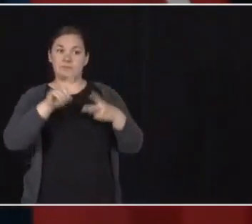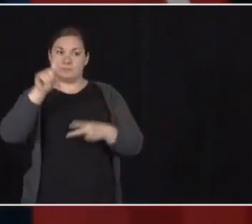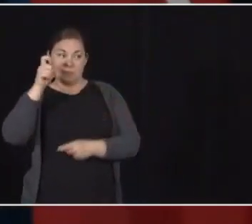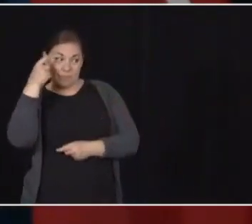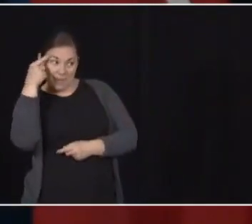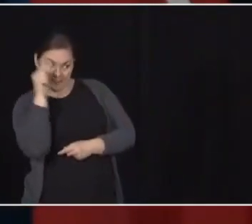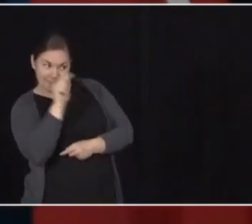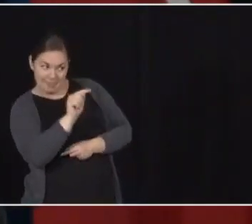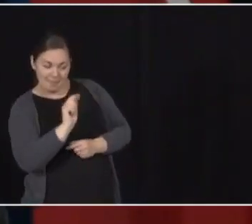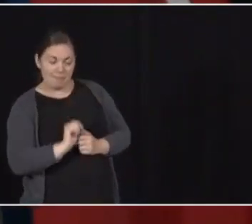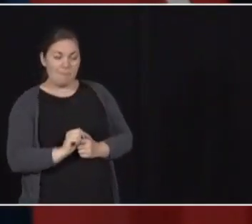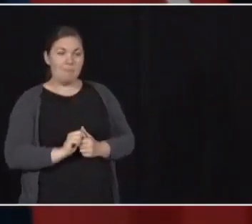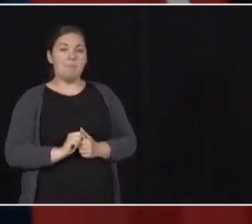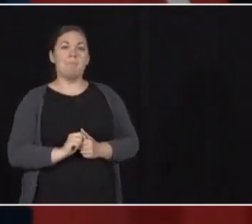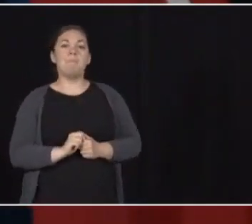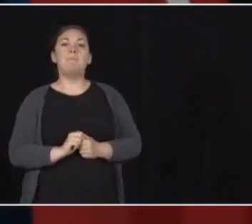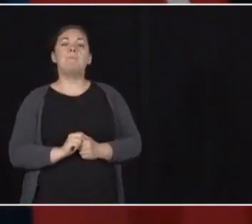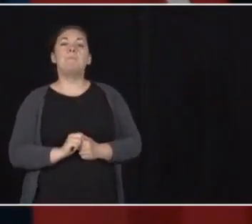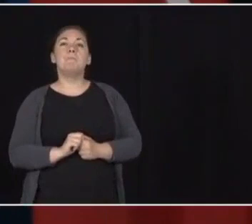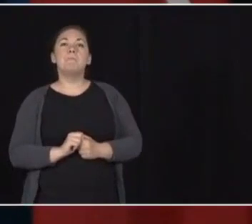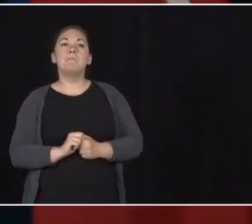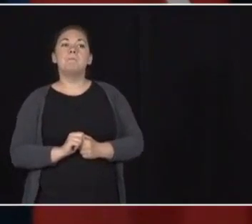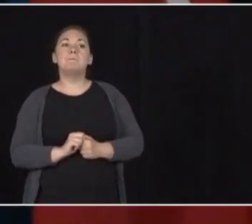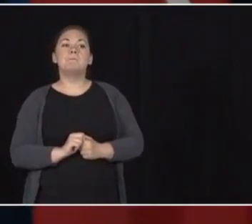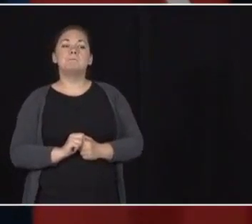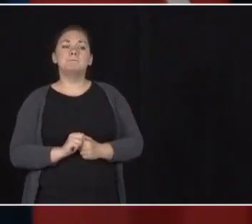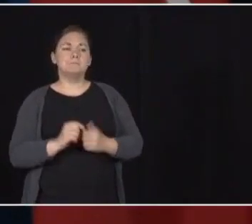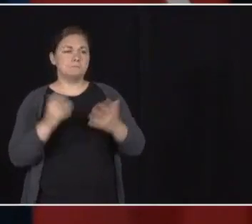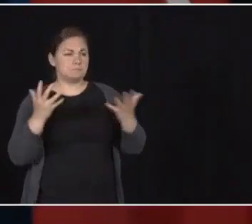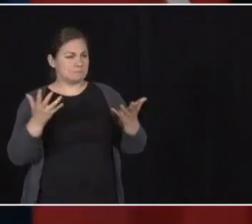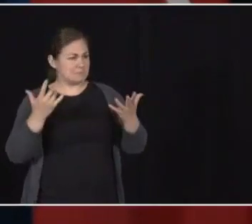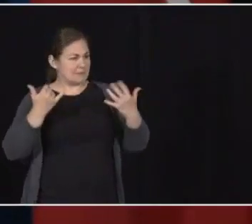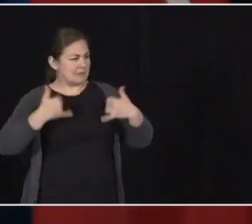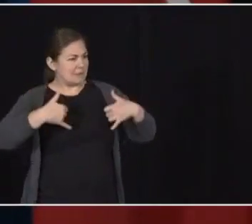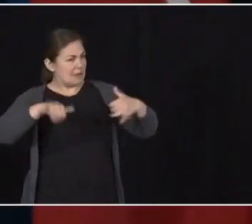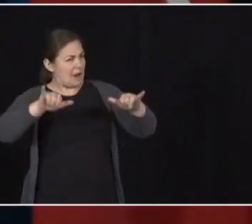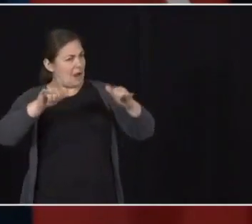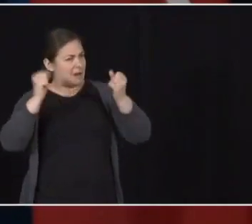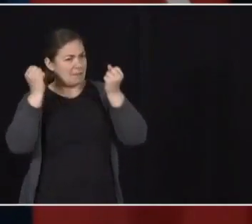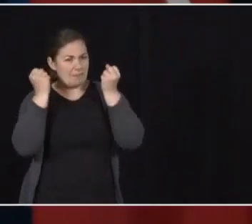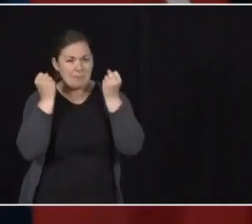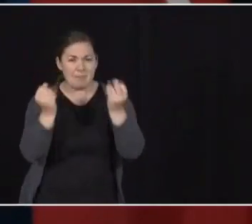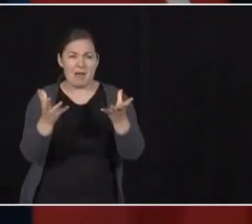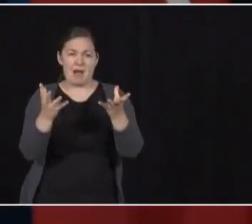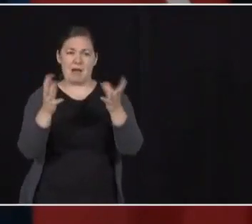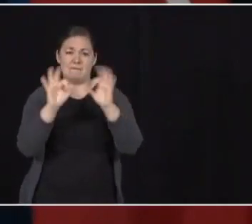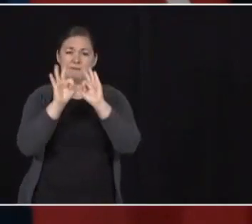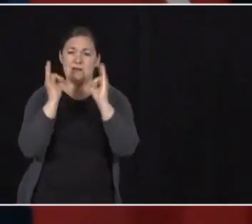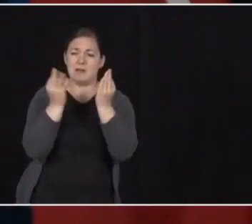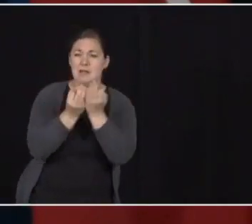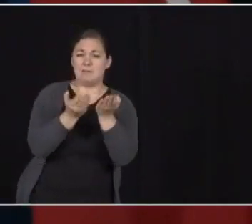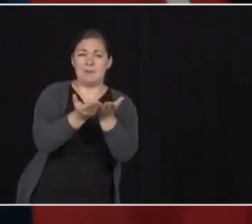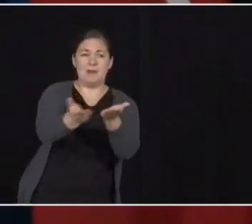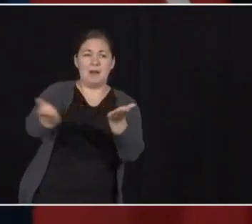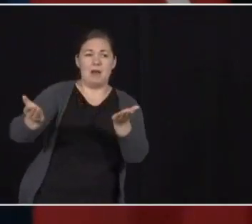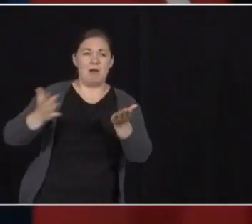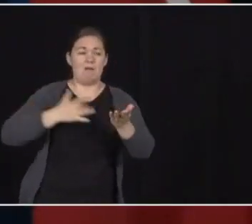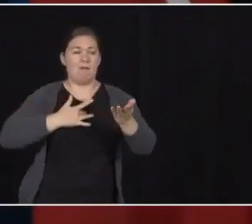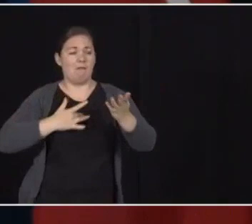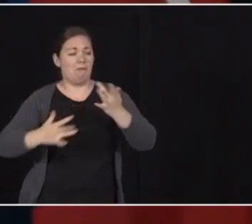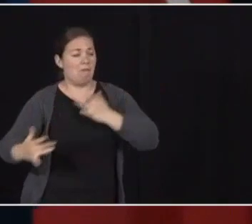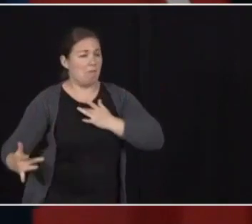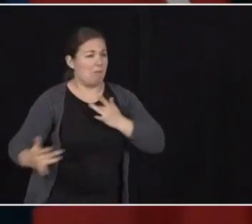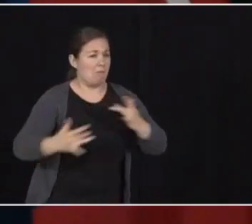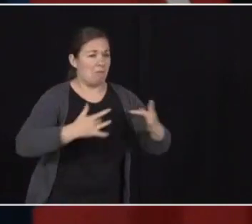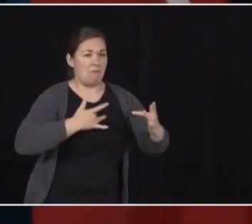Yes. Premier, there are still so many families that are so very concerned about their relatives in